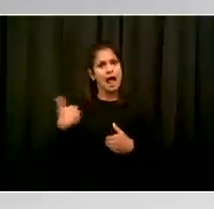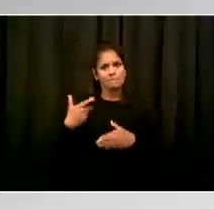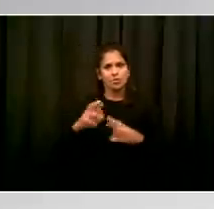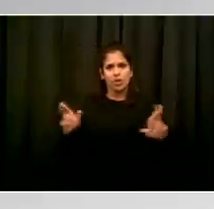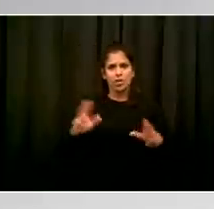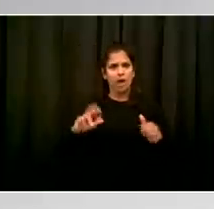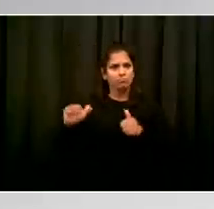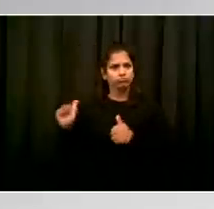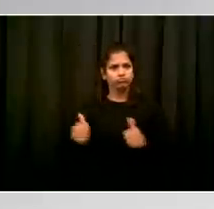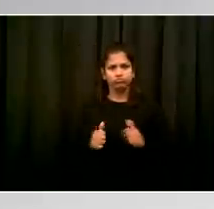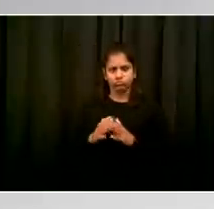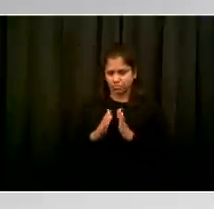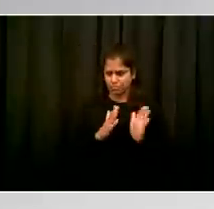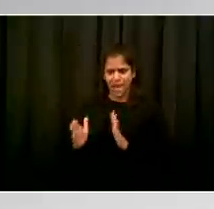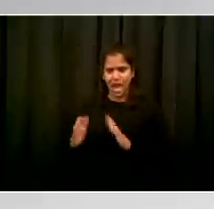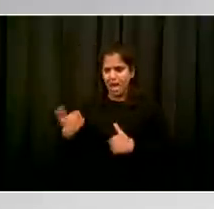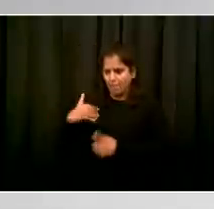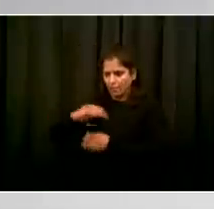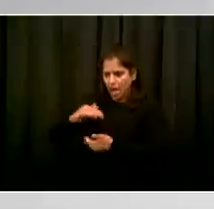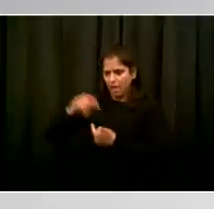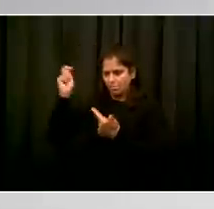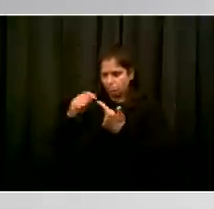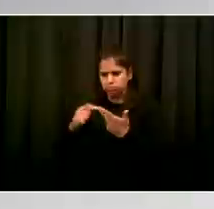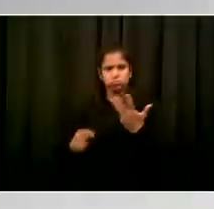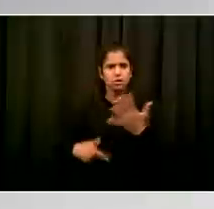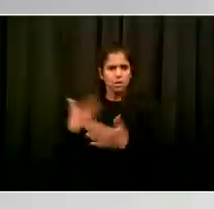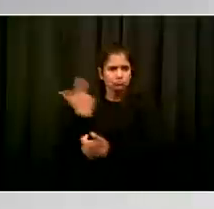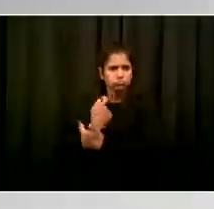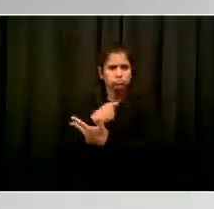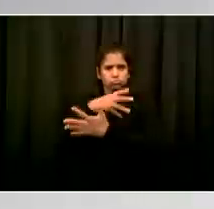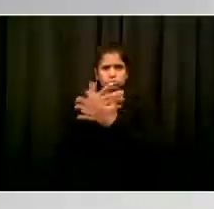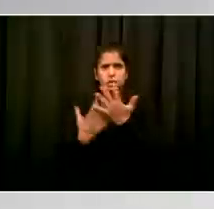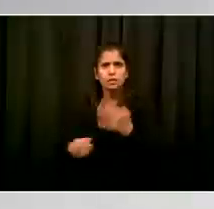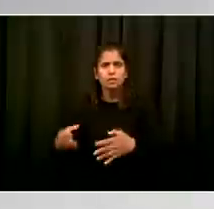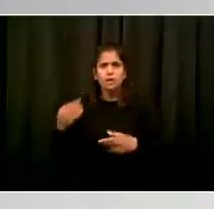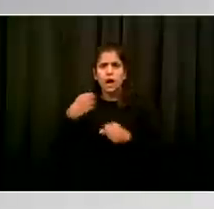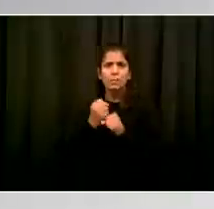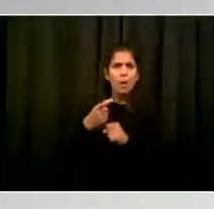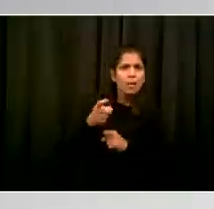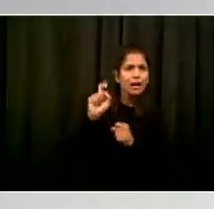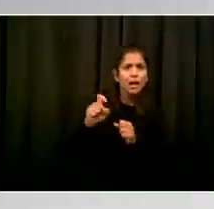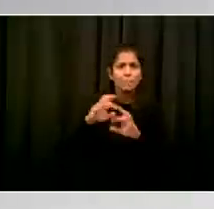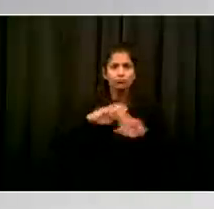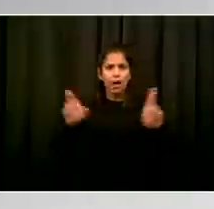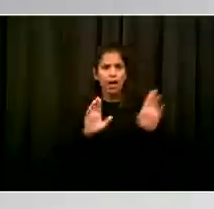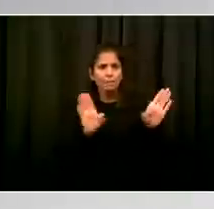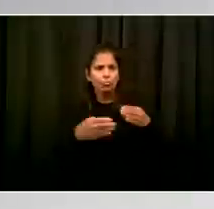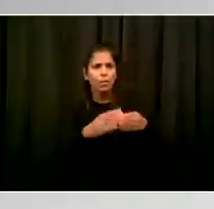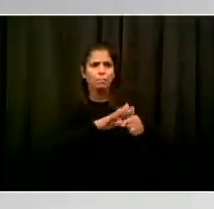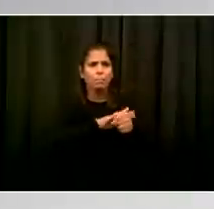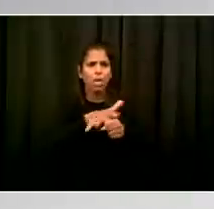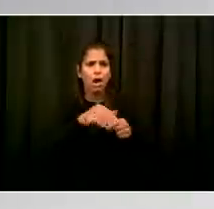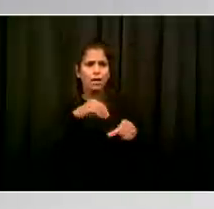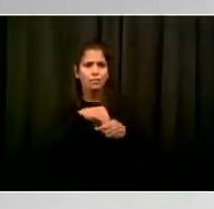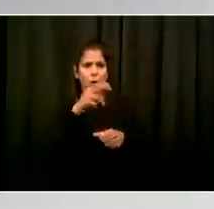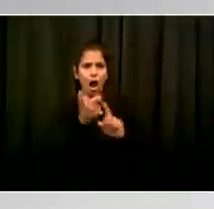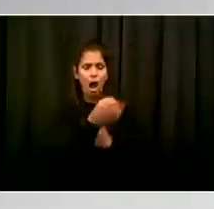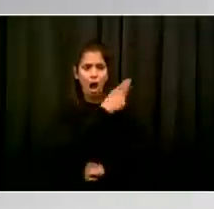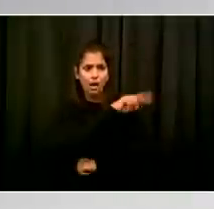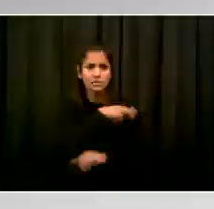wards, what the correct order of it, how we would transport patients. There was a tremendous amount that was